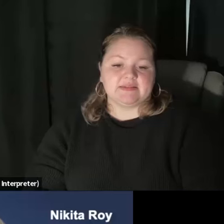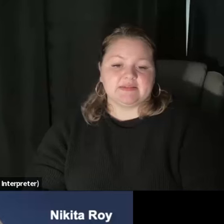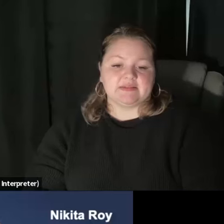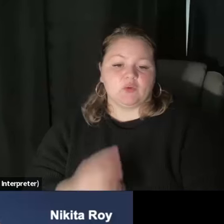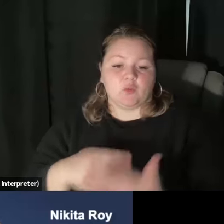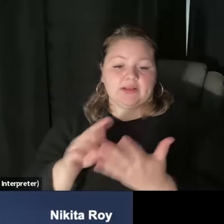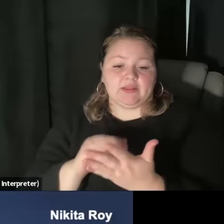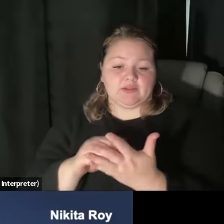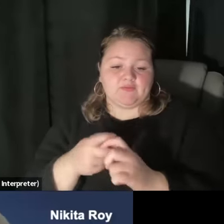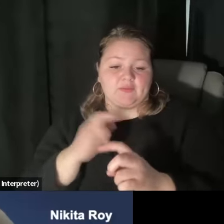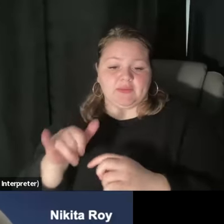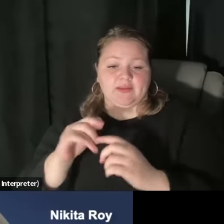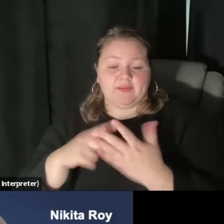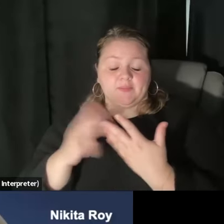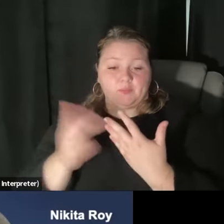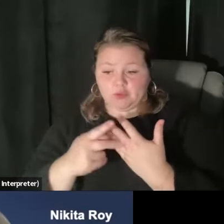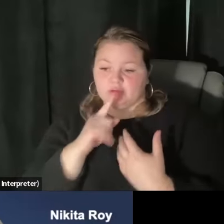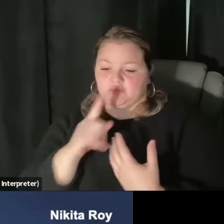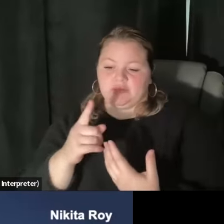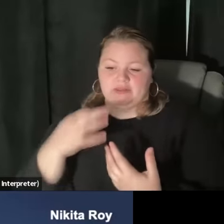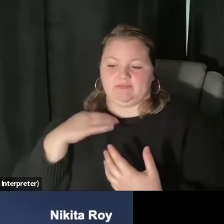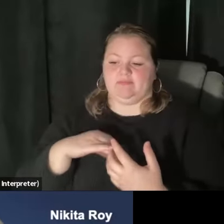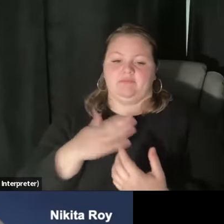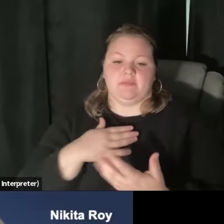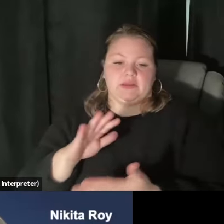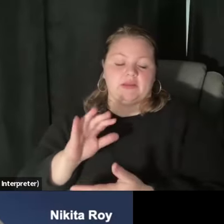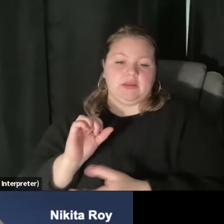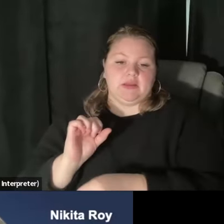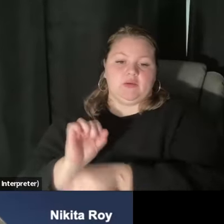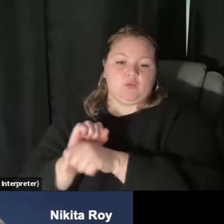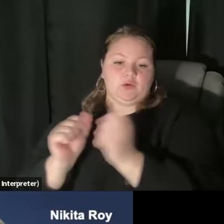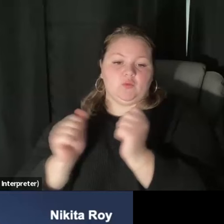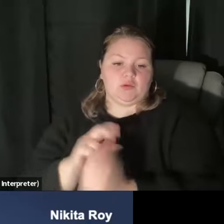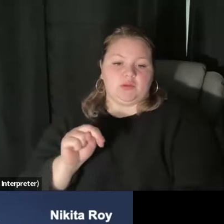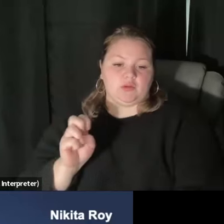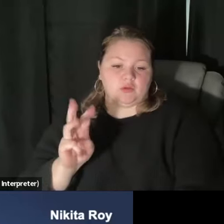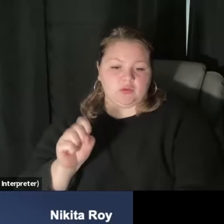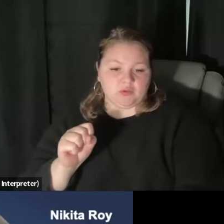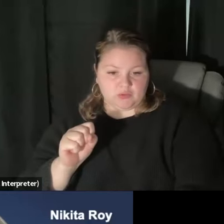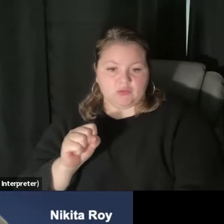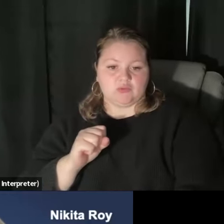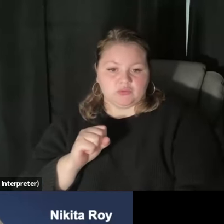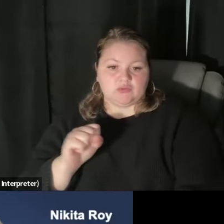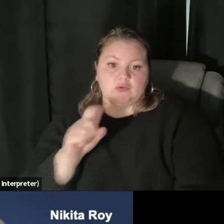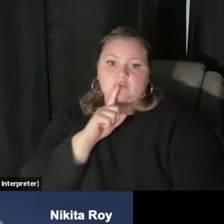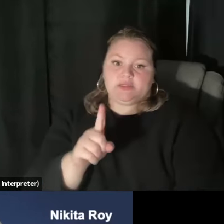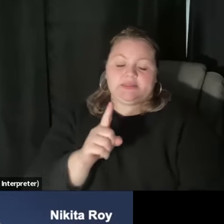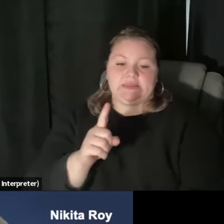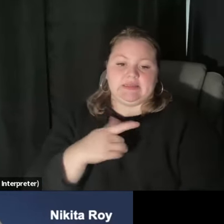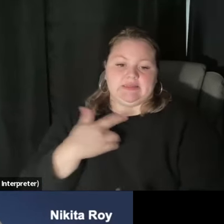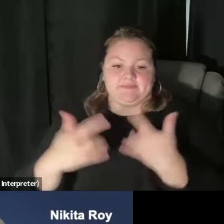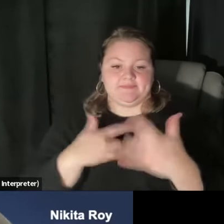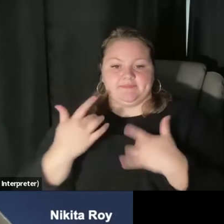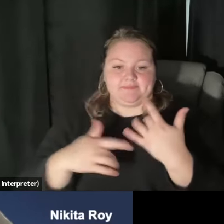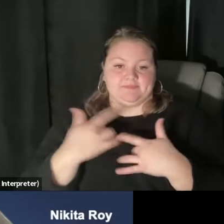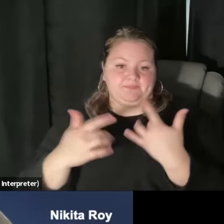to help me in the work that I'm doing right now in the news industry. And so I'm very excited to share the experience that I'm having, that I've